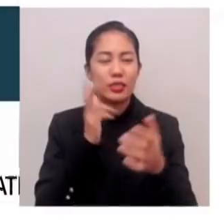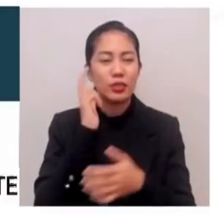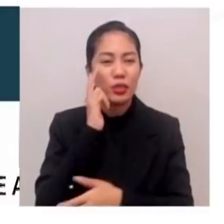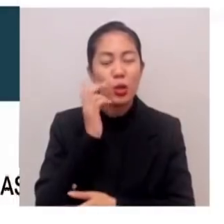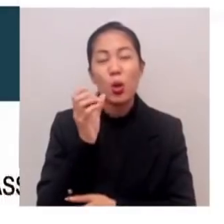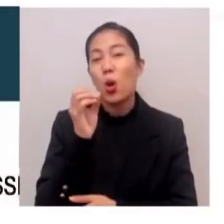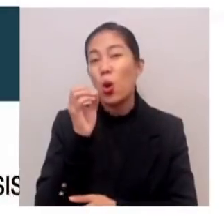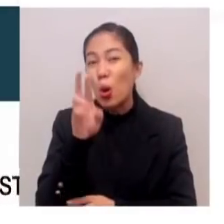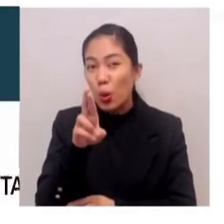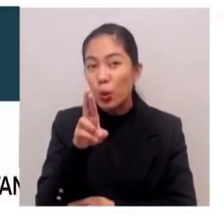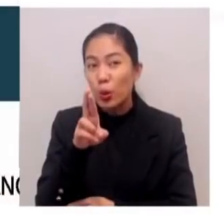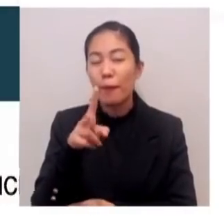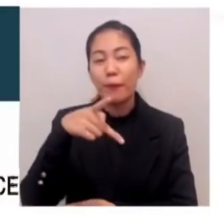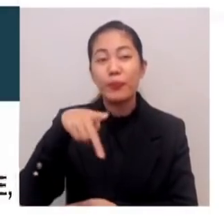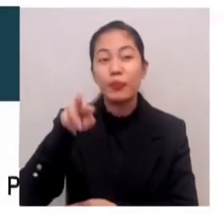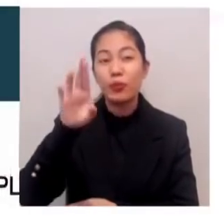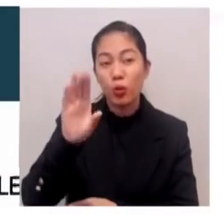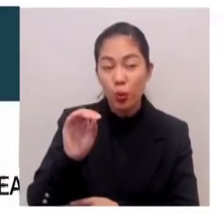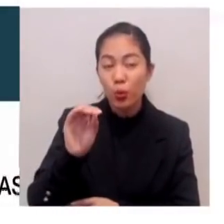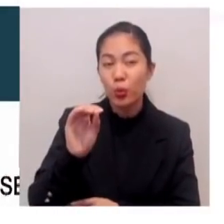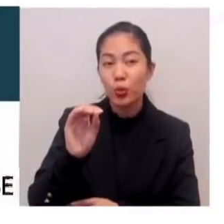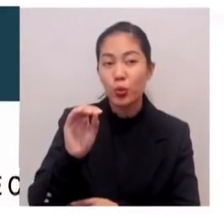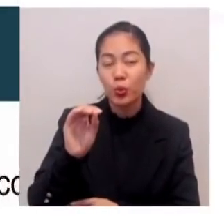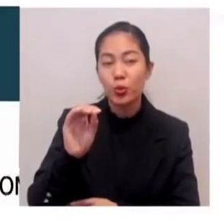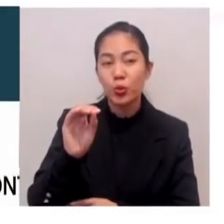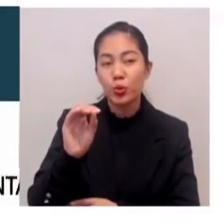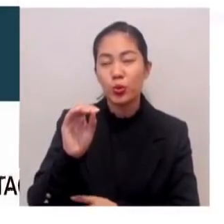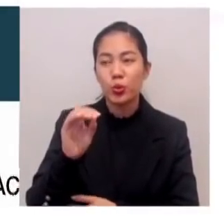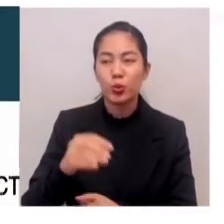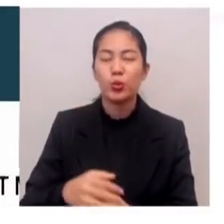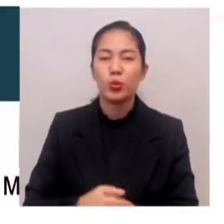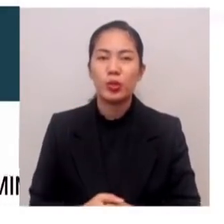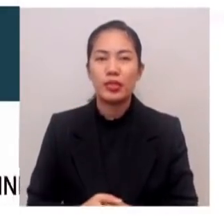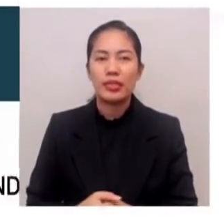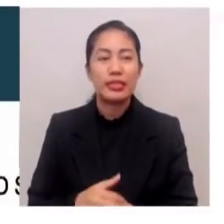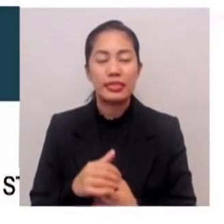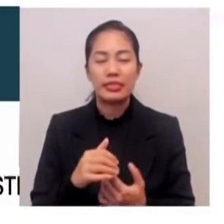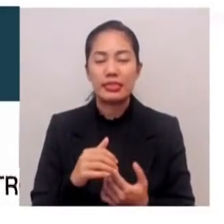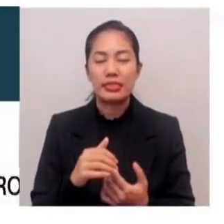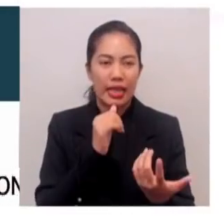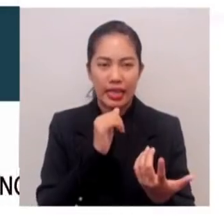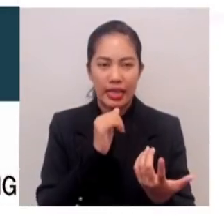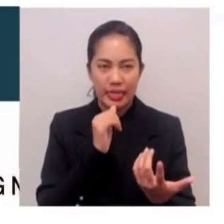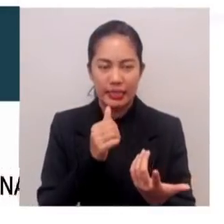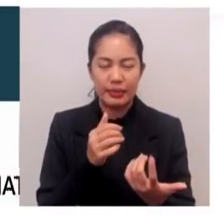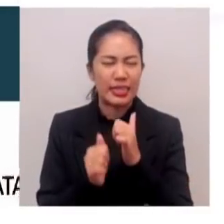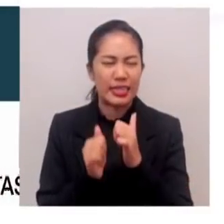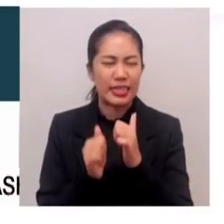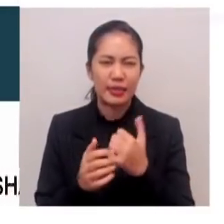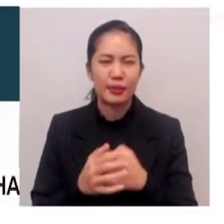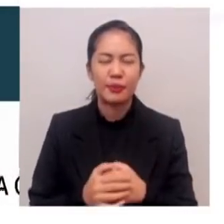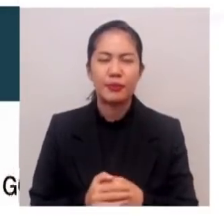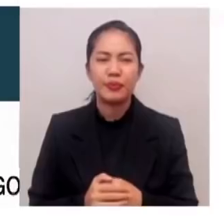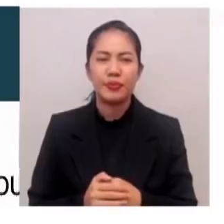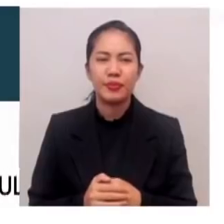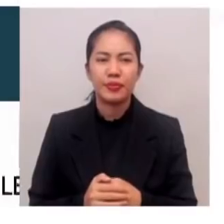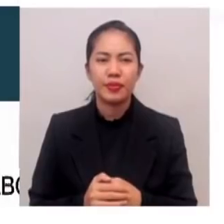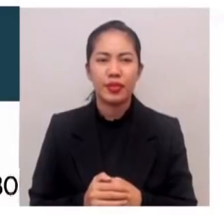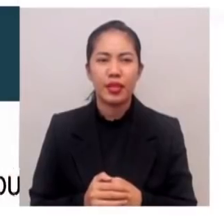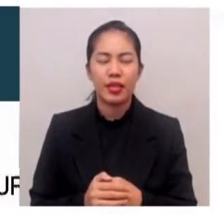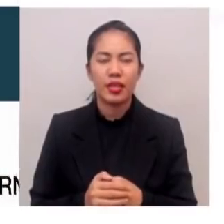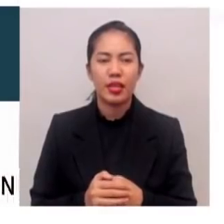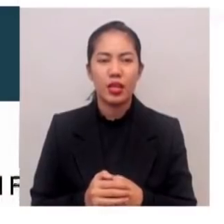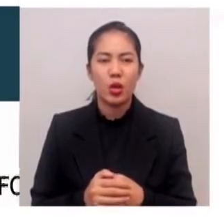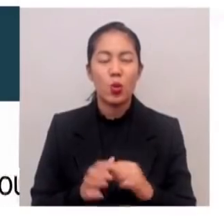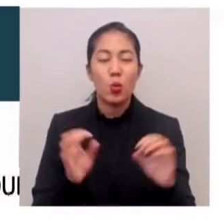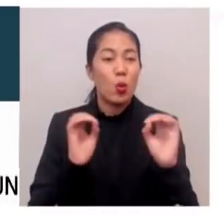pro previous administration group. So, in other words, unifying candidate, that's how they would